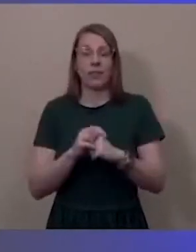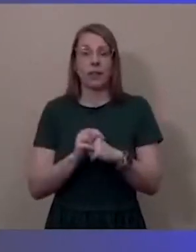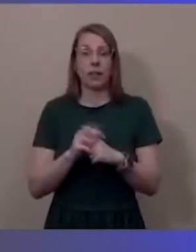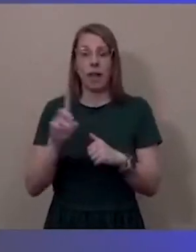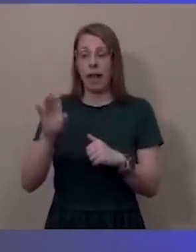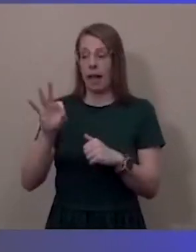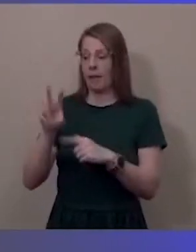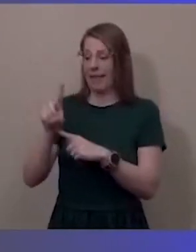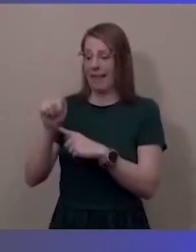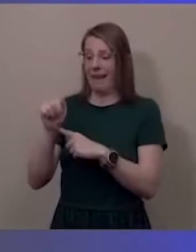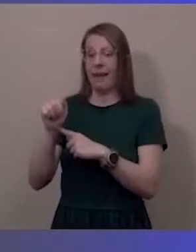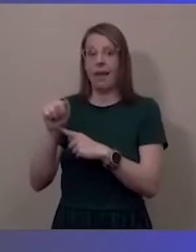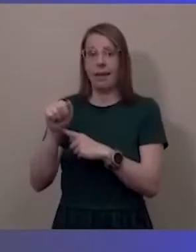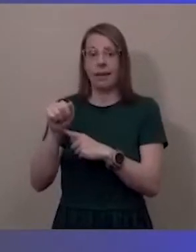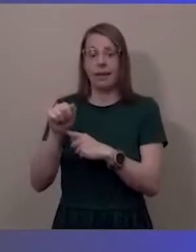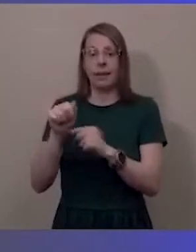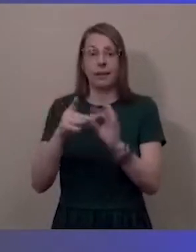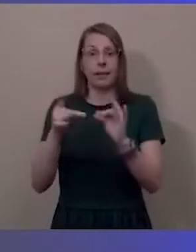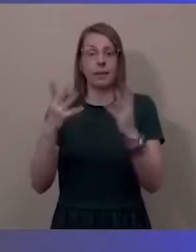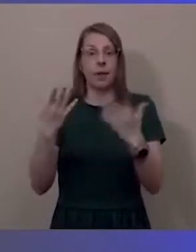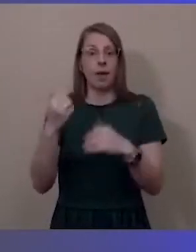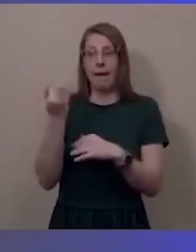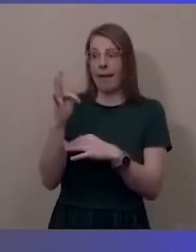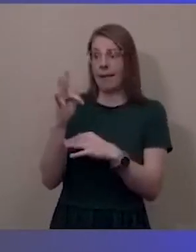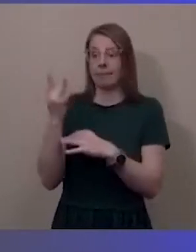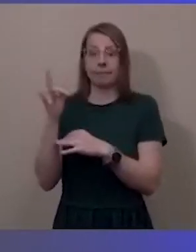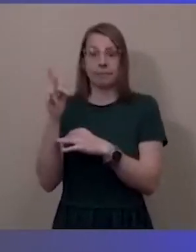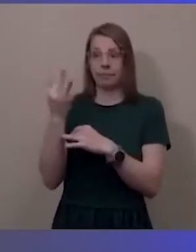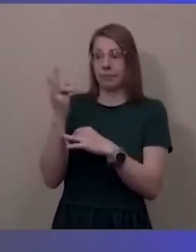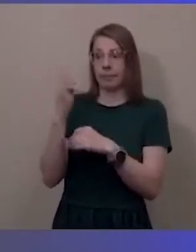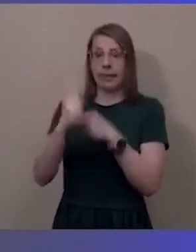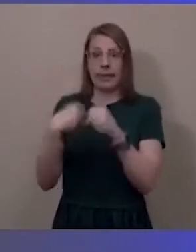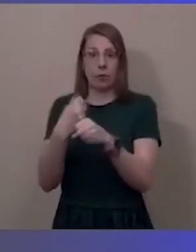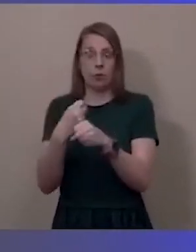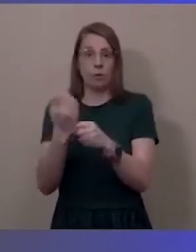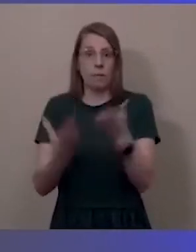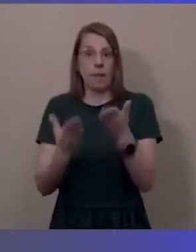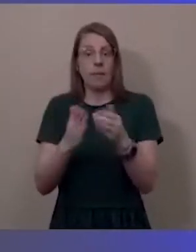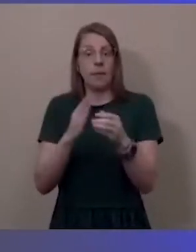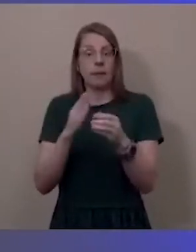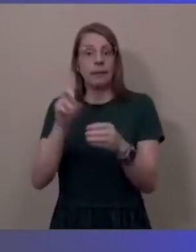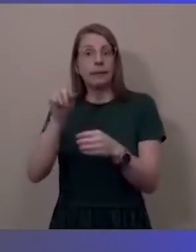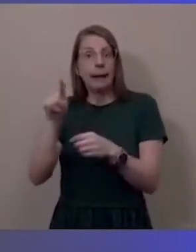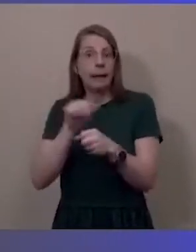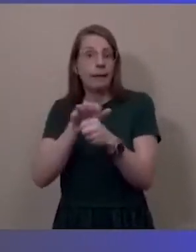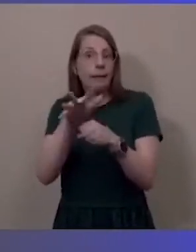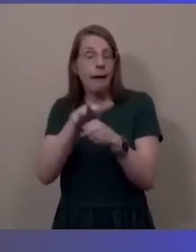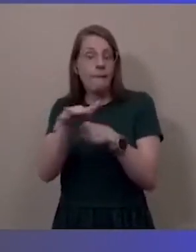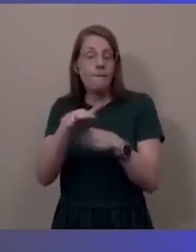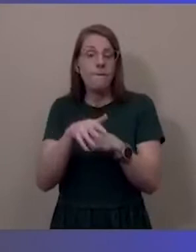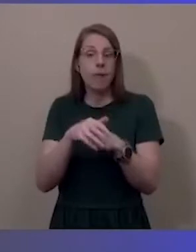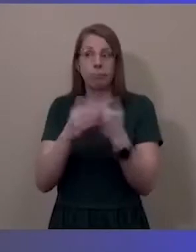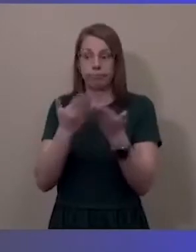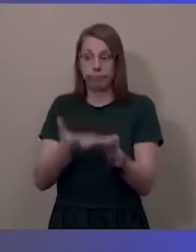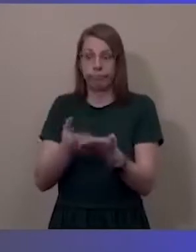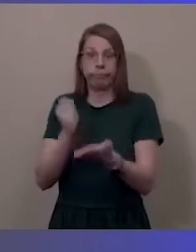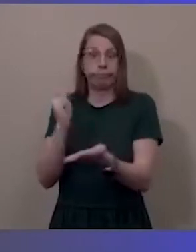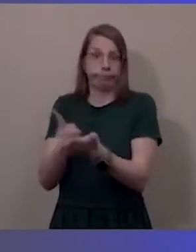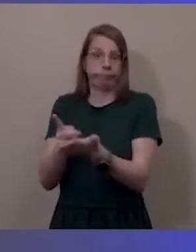FDA saying, it's been 18, 19 years. There is maybe enough data here if they believe it,